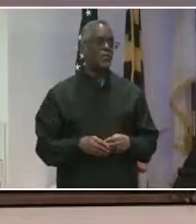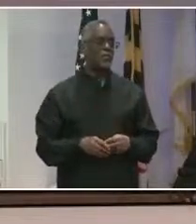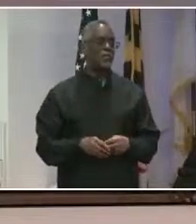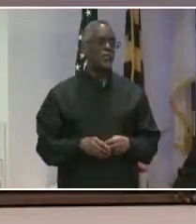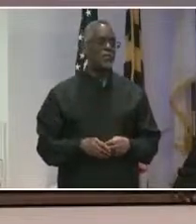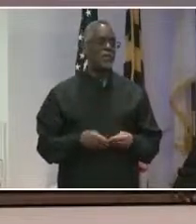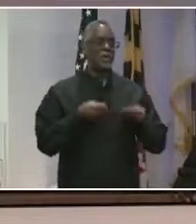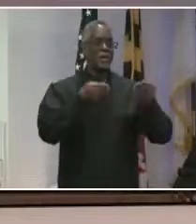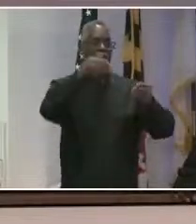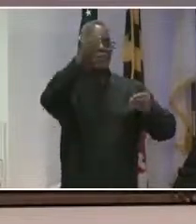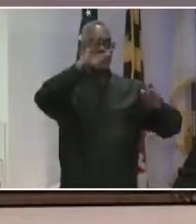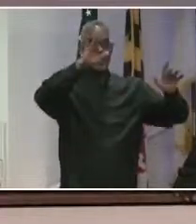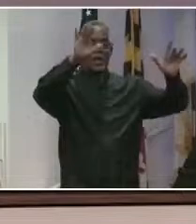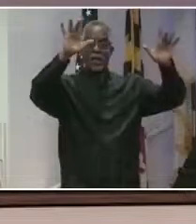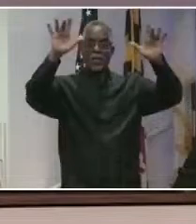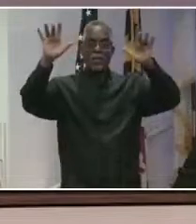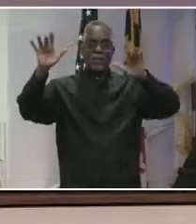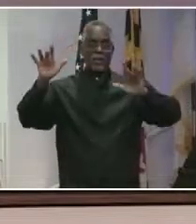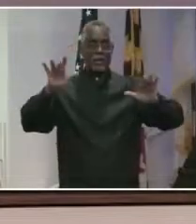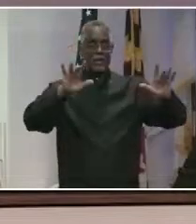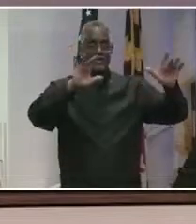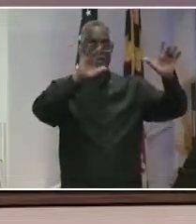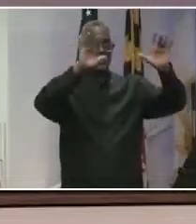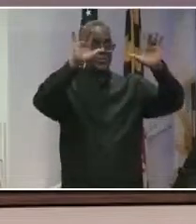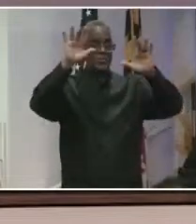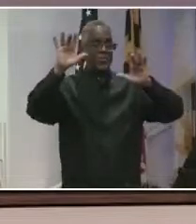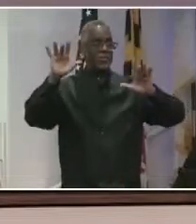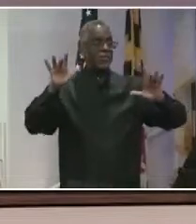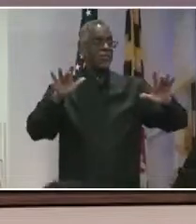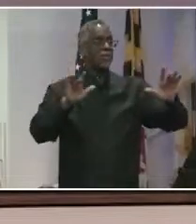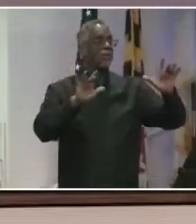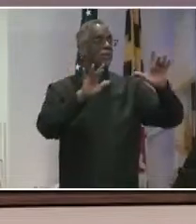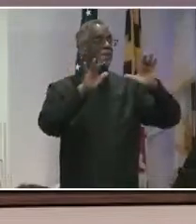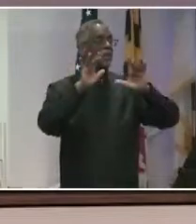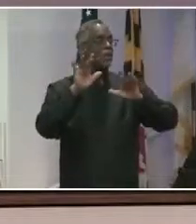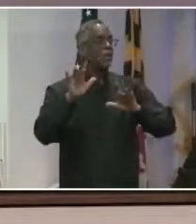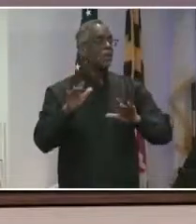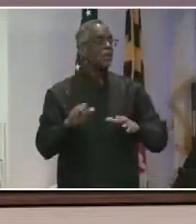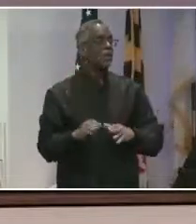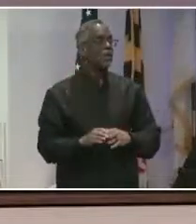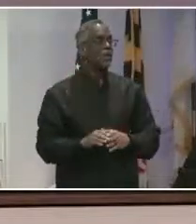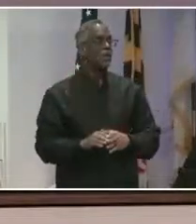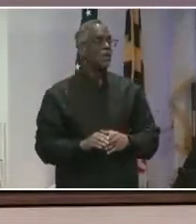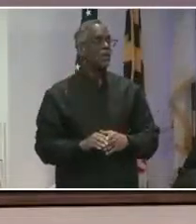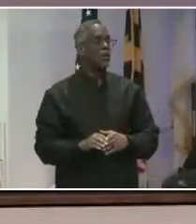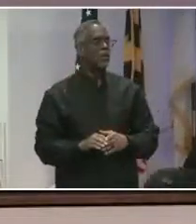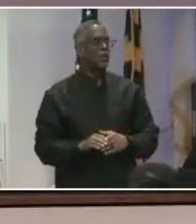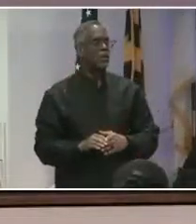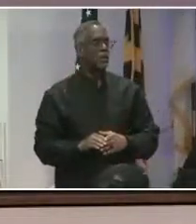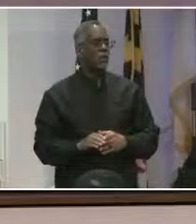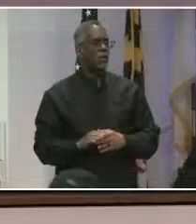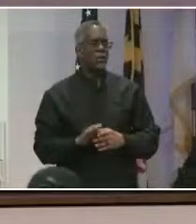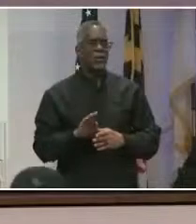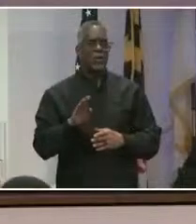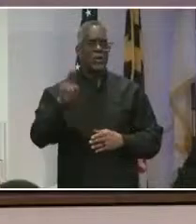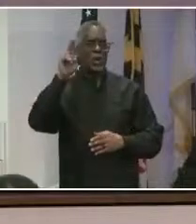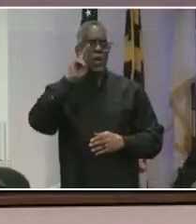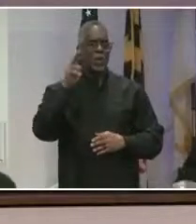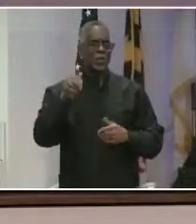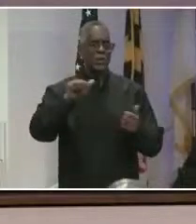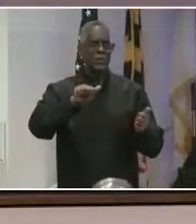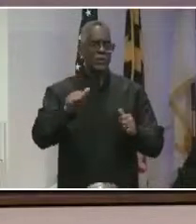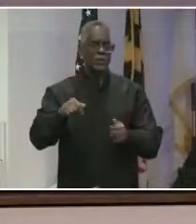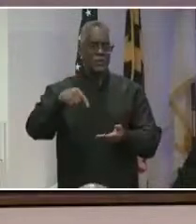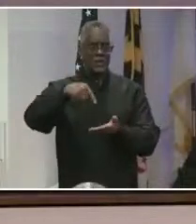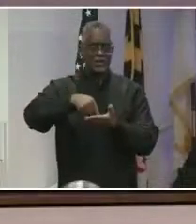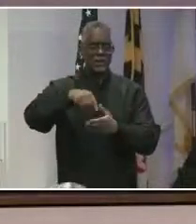Give God praise. Give God glory. They just told me his uncle was baptized in this church in 1990. Give God praise and give